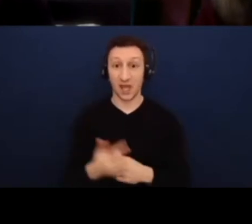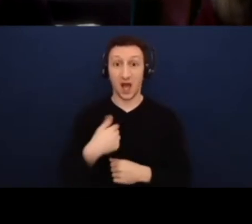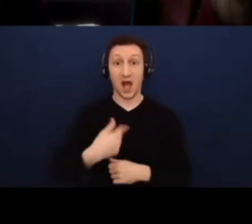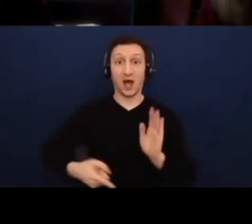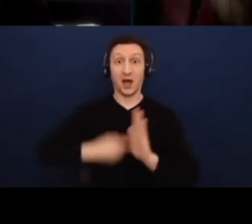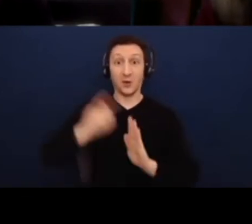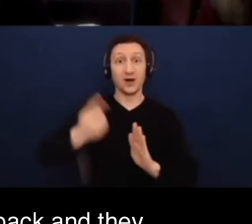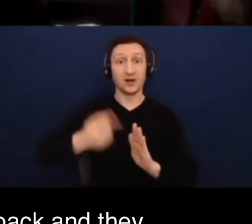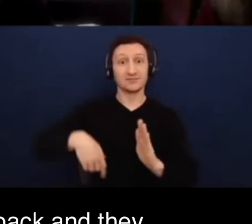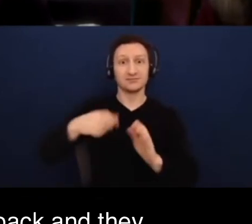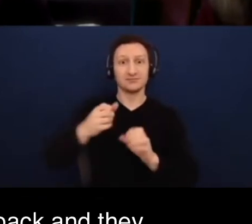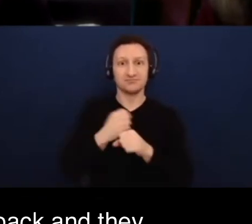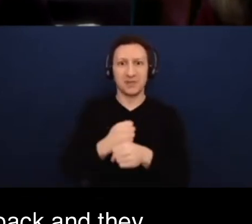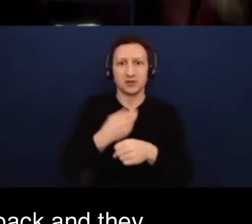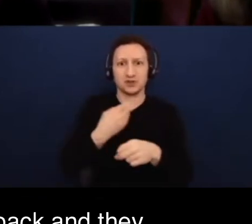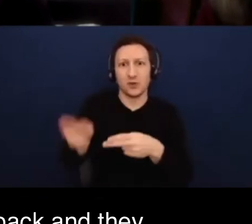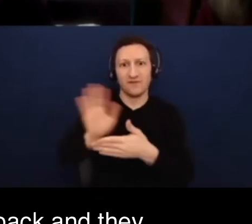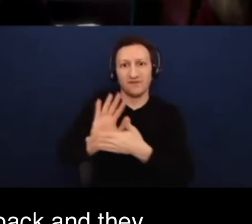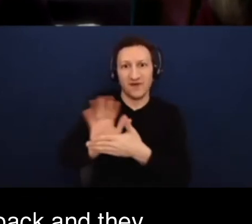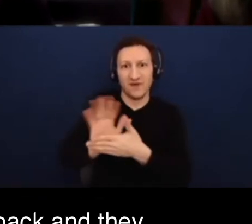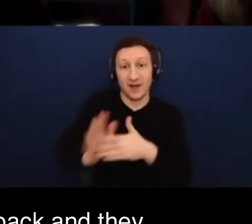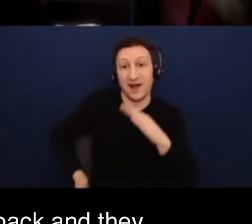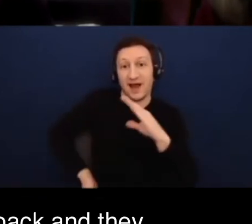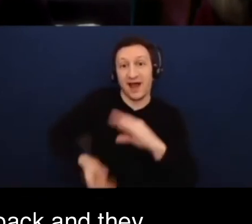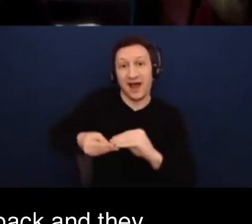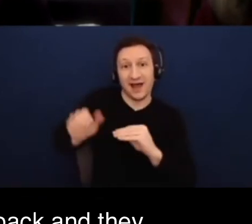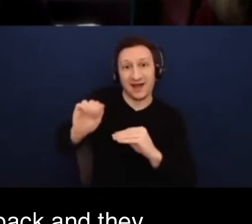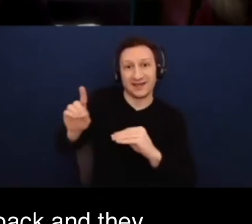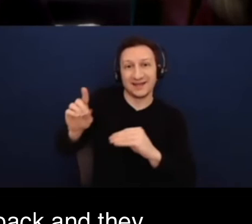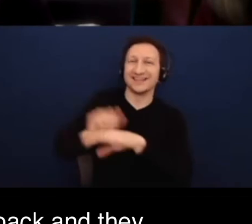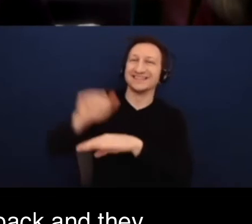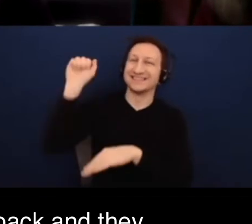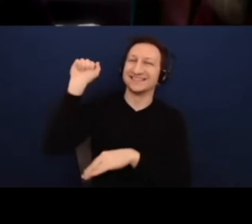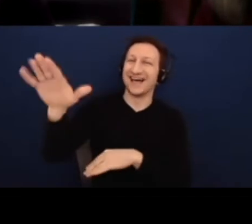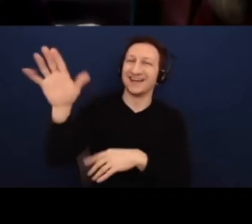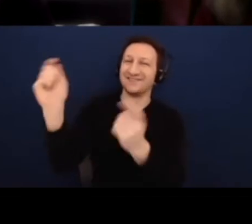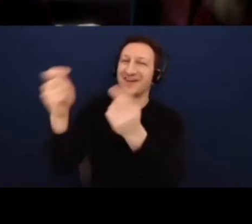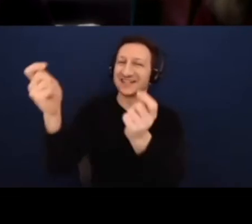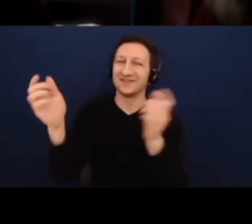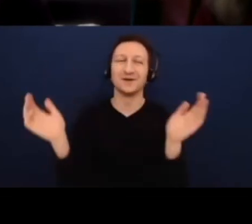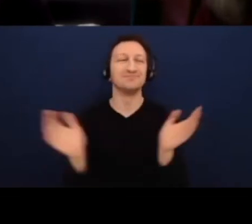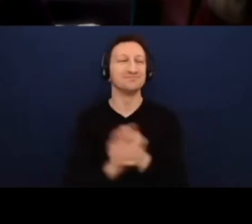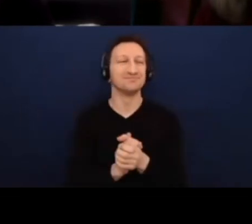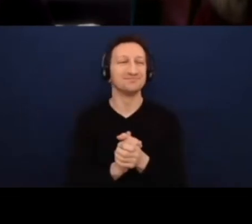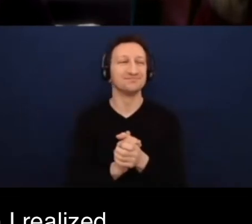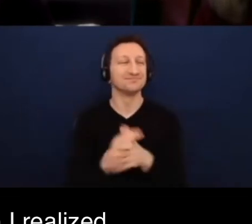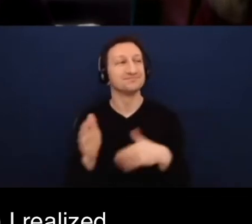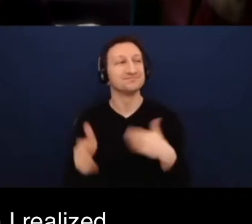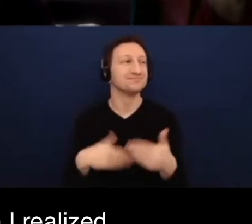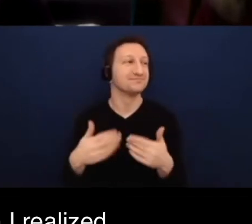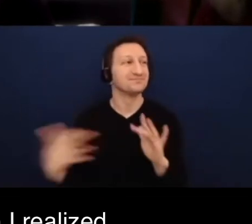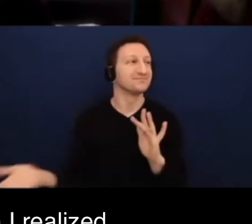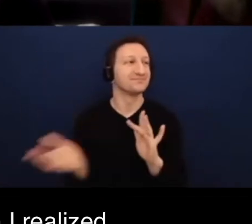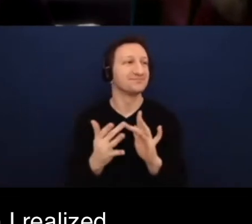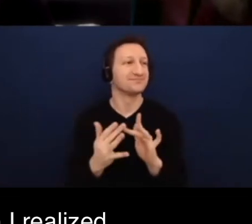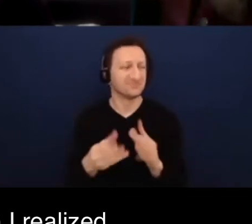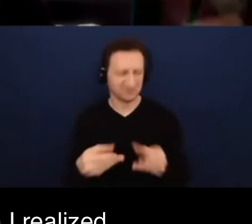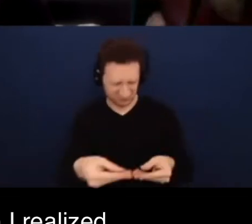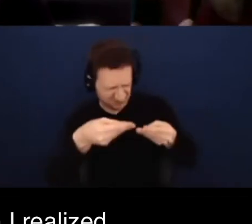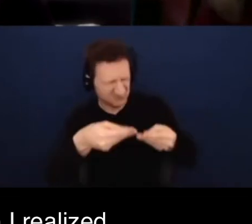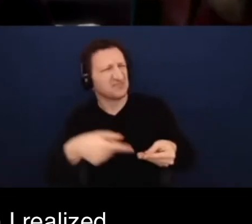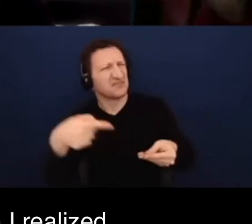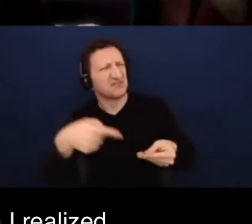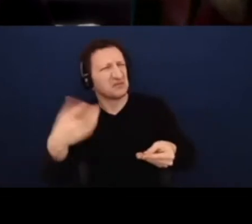and they were dear friends, and they came back and they said, Alice, what is this? We don't get it. And I realized that not